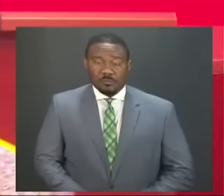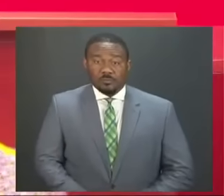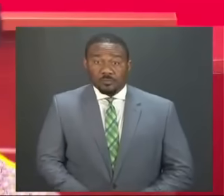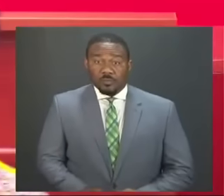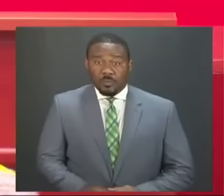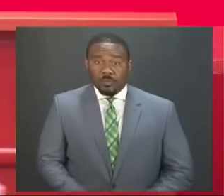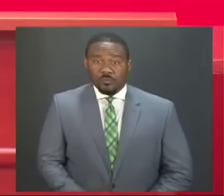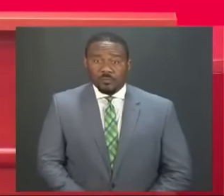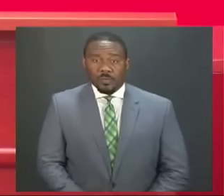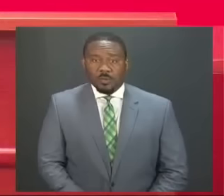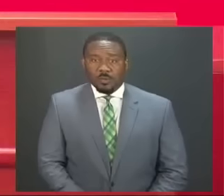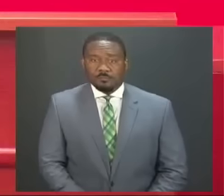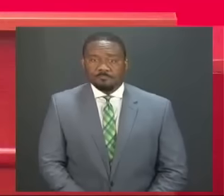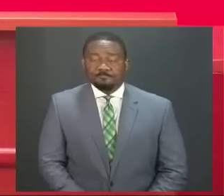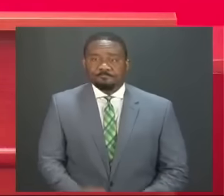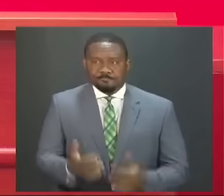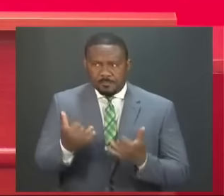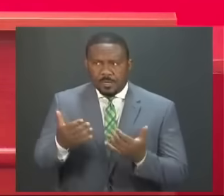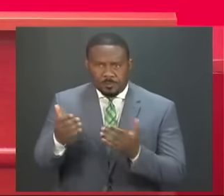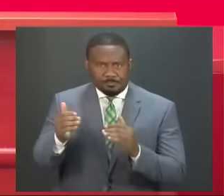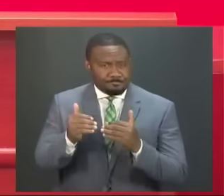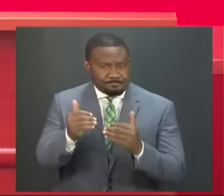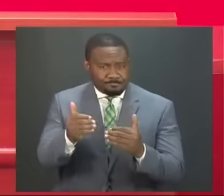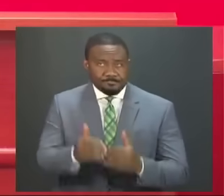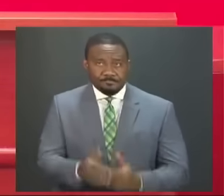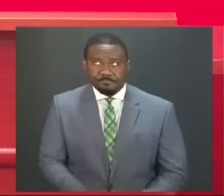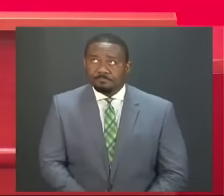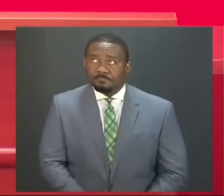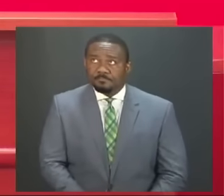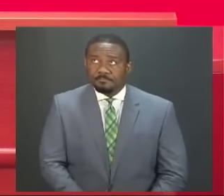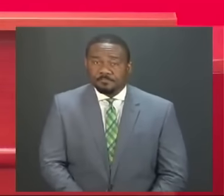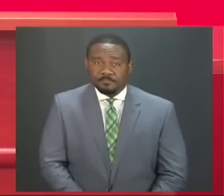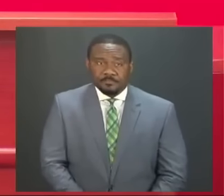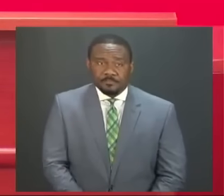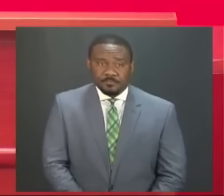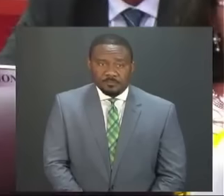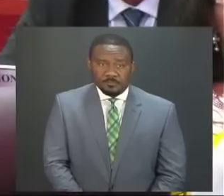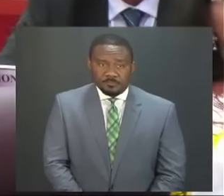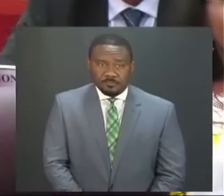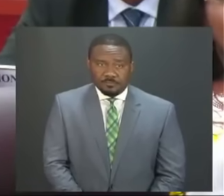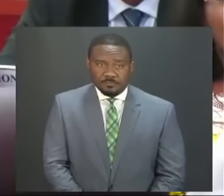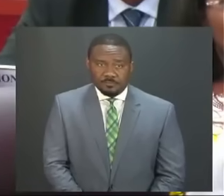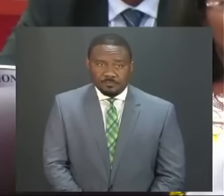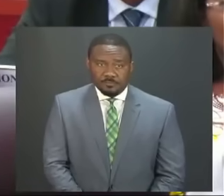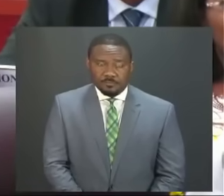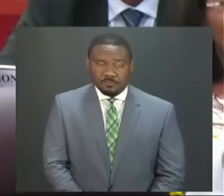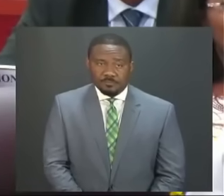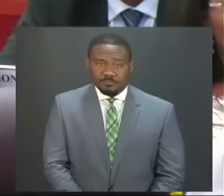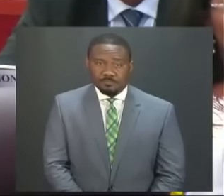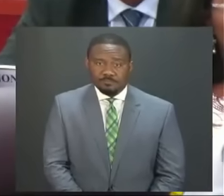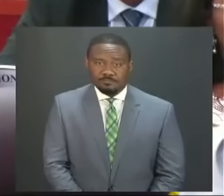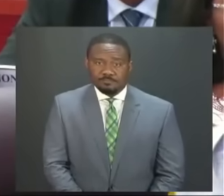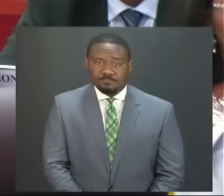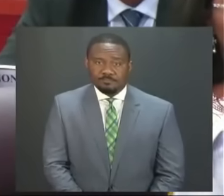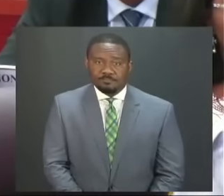Honorable Ahmed Banda, you have the floor. Mr. Speaker, for the opportunity. Oh,